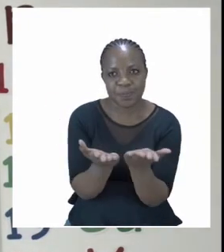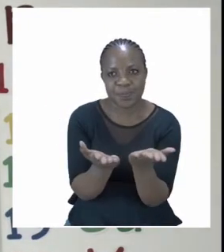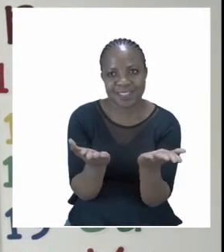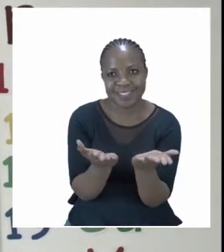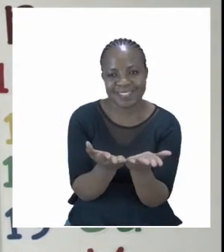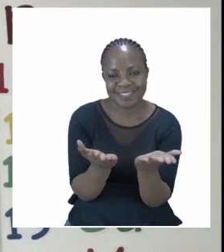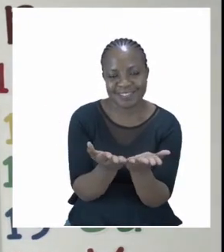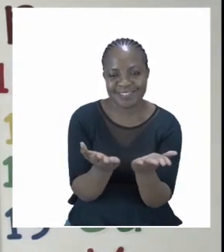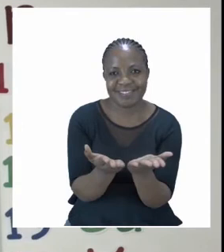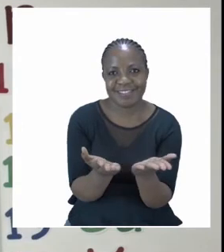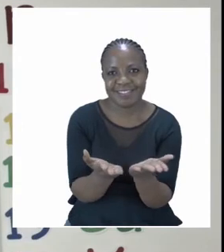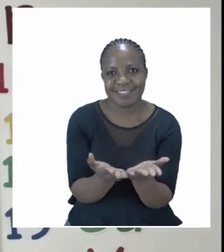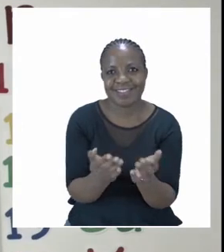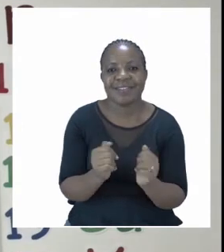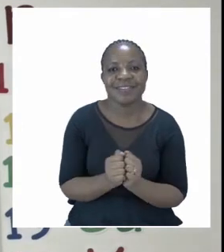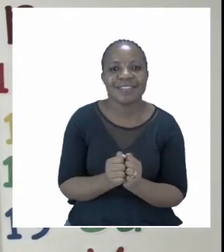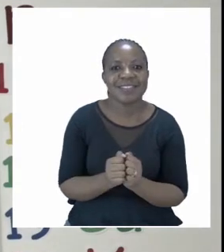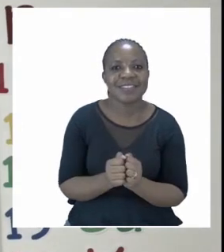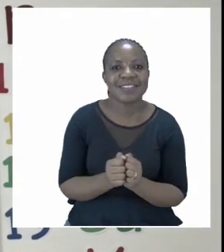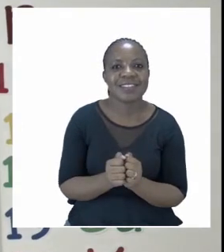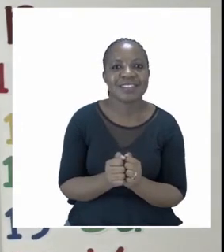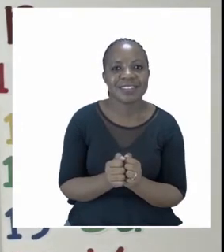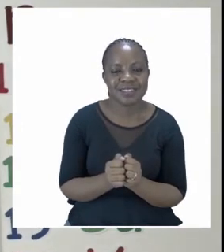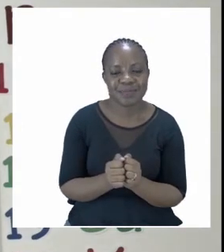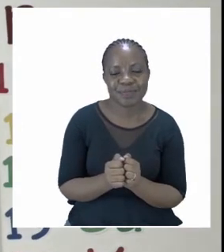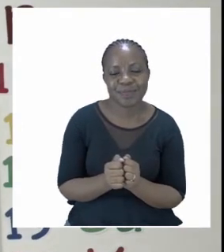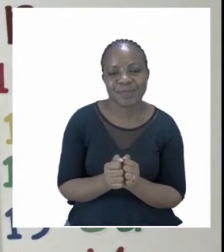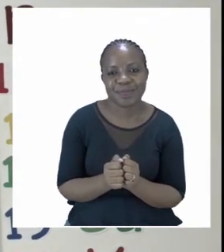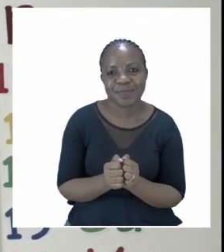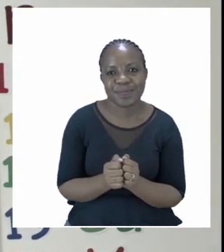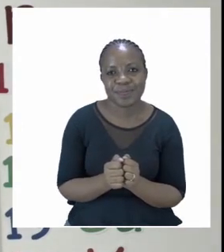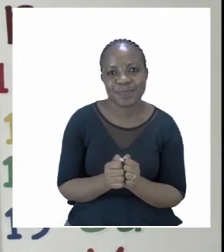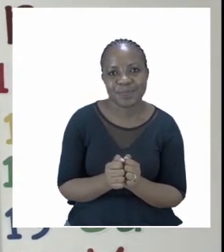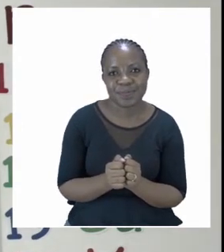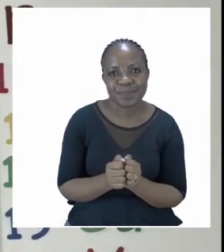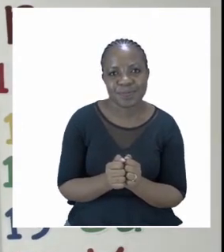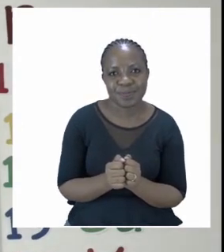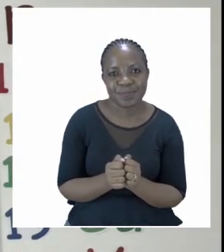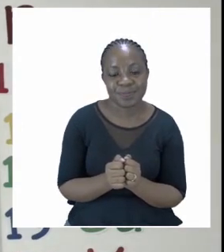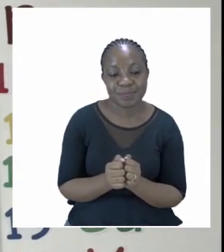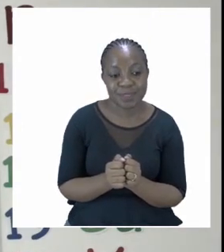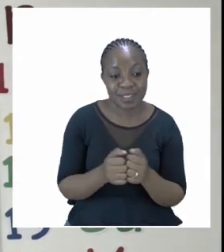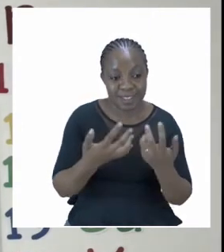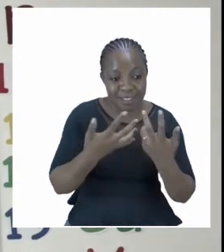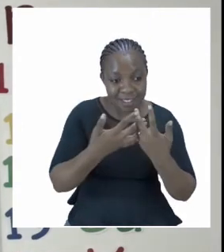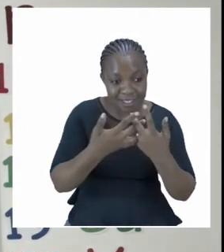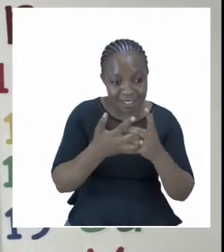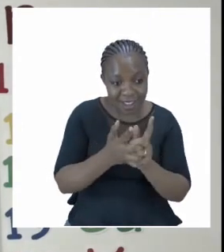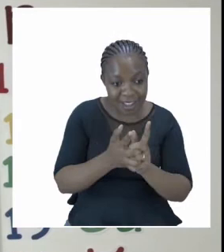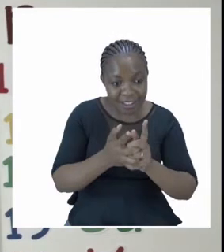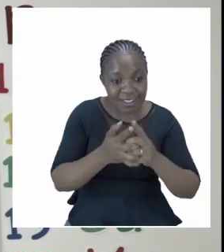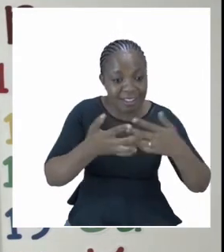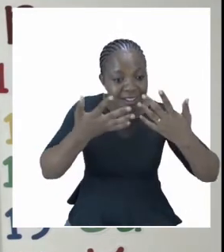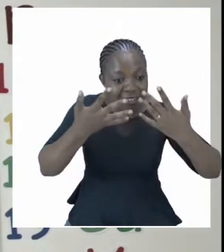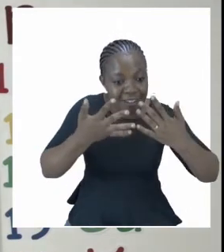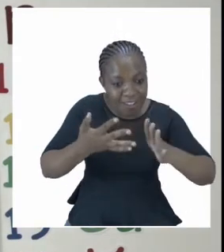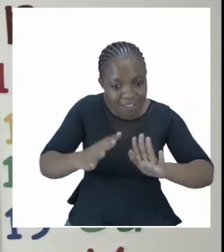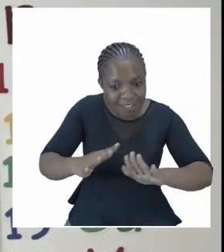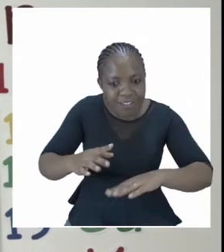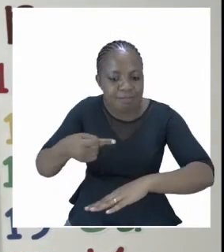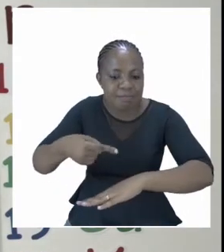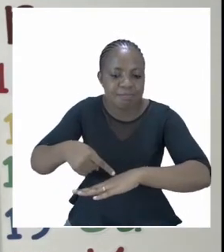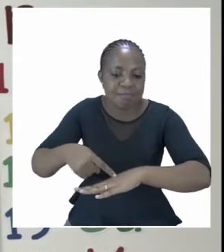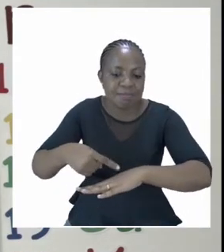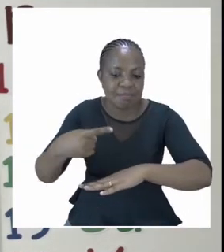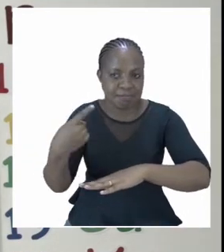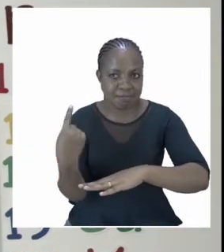me, tell me. Yes, the next day would be Monday. This is why there